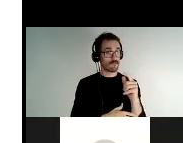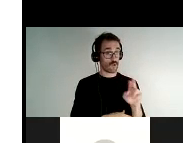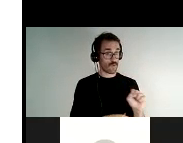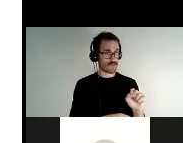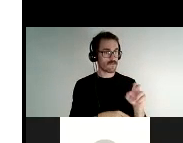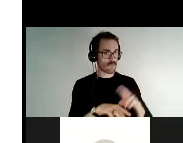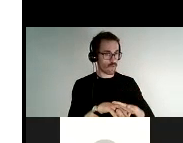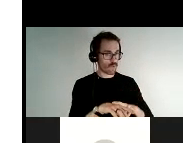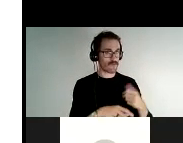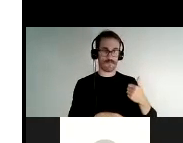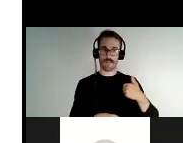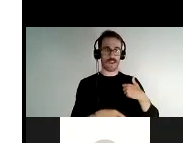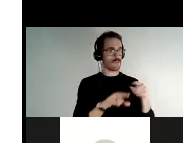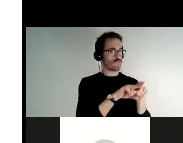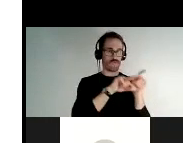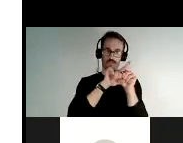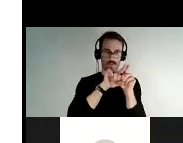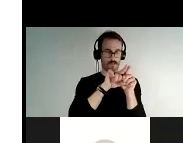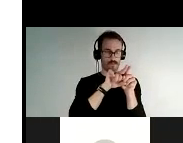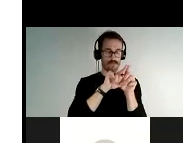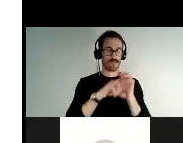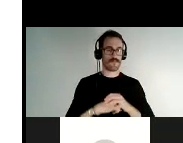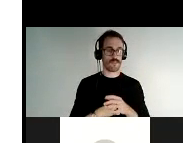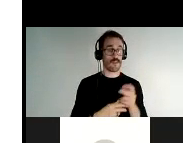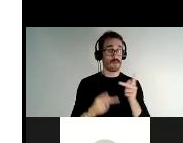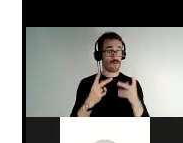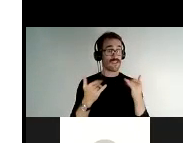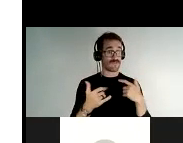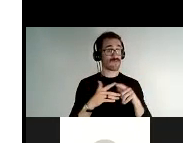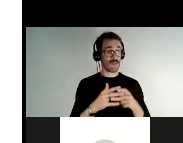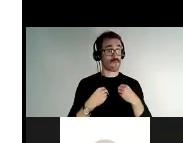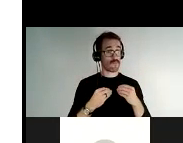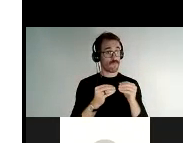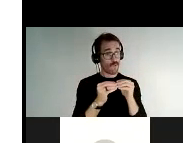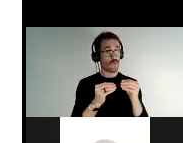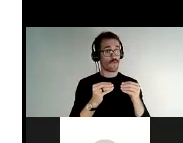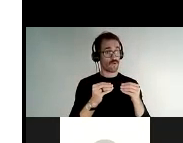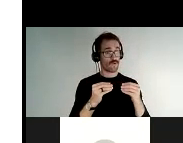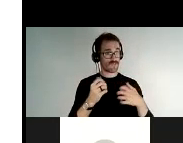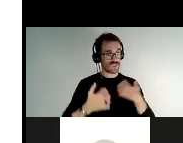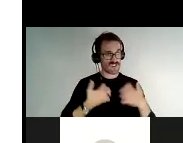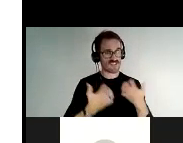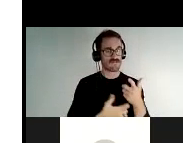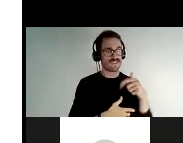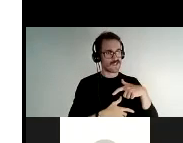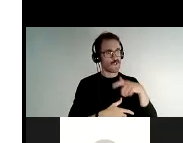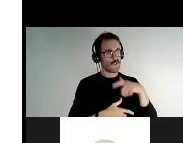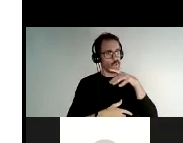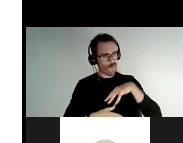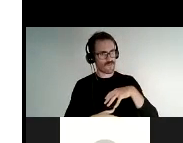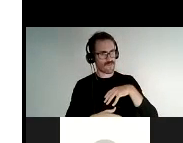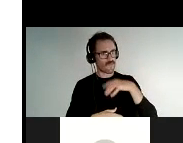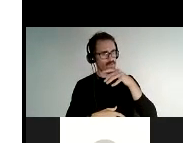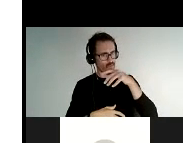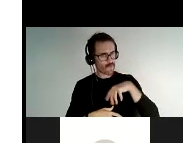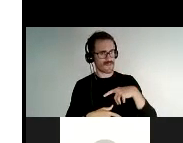getting is much more hostile and aggressive. Excuse me, aggressive. People will yell at me as I'm going into this is the women's washroom, that kind of